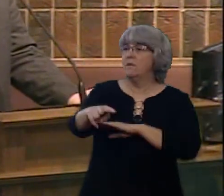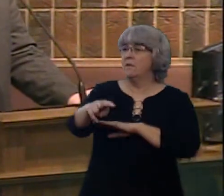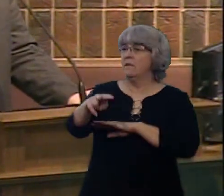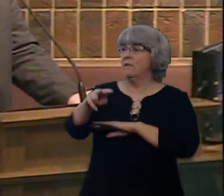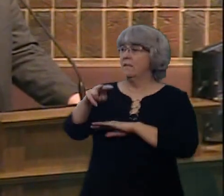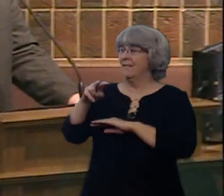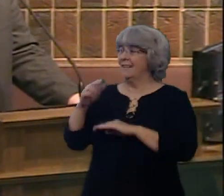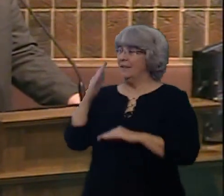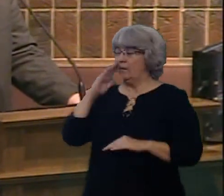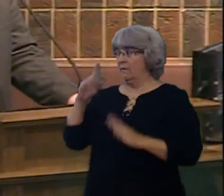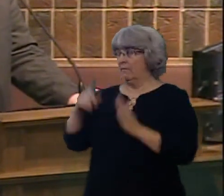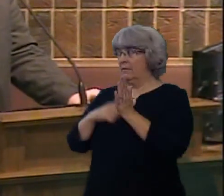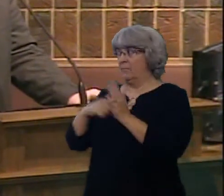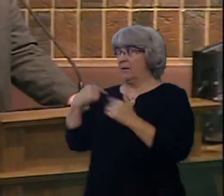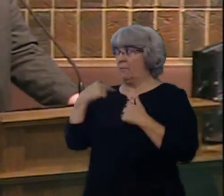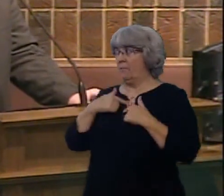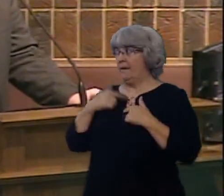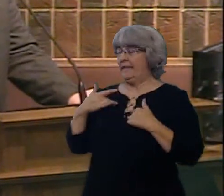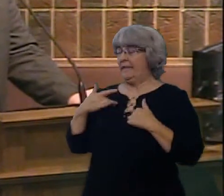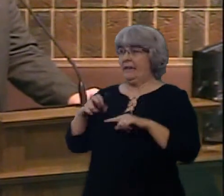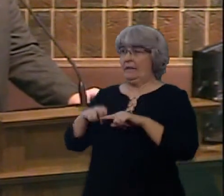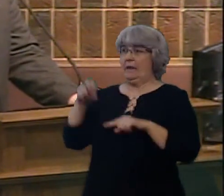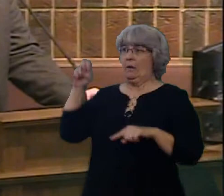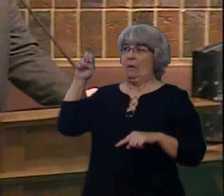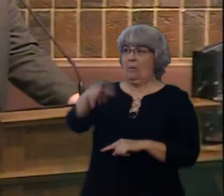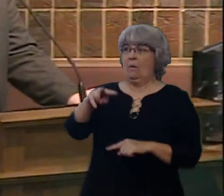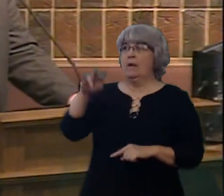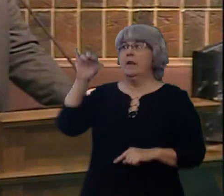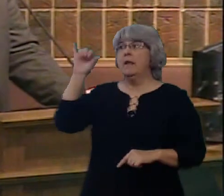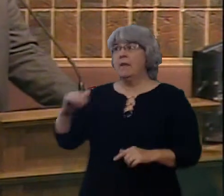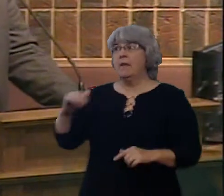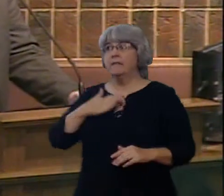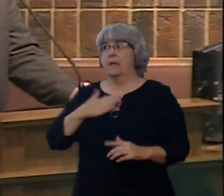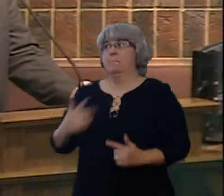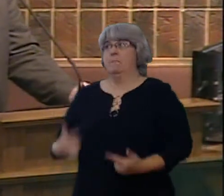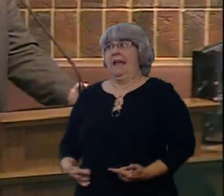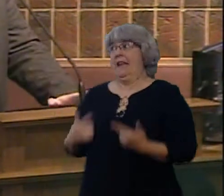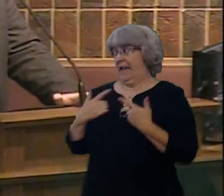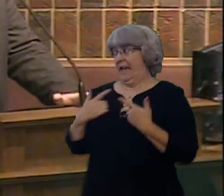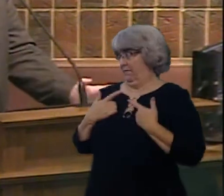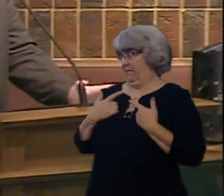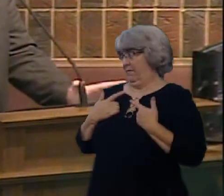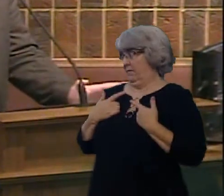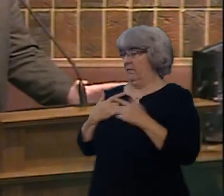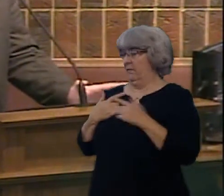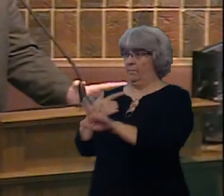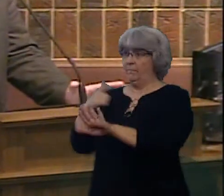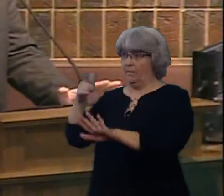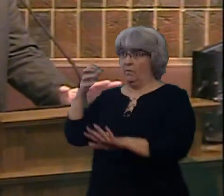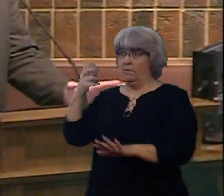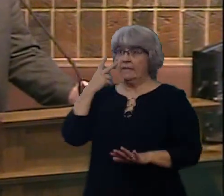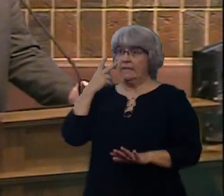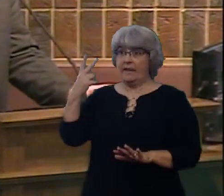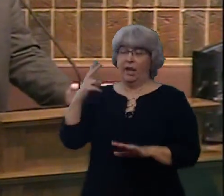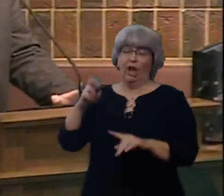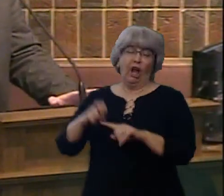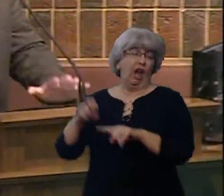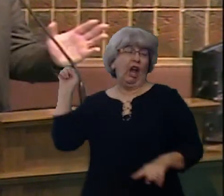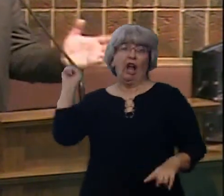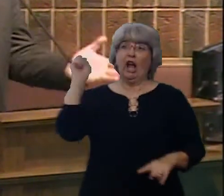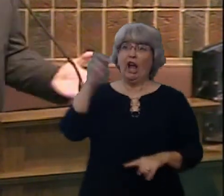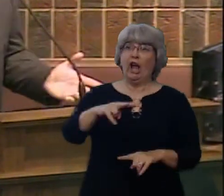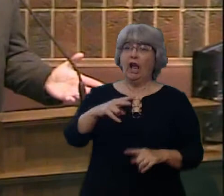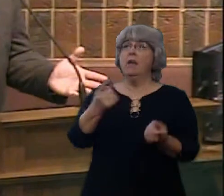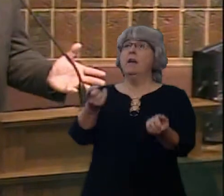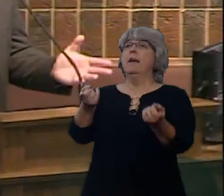overreactions are part of my everyday life. Let me explain. If you ever want to see a good overreaction, just come over to